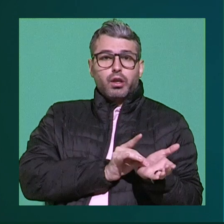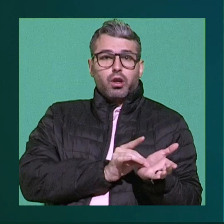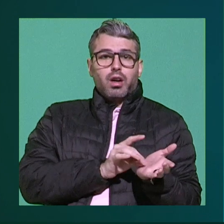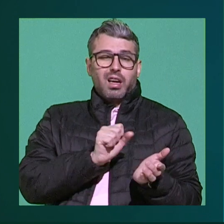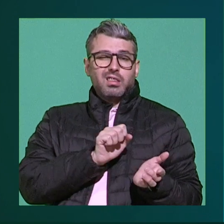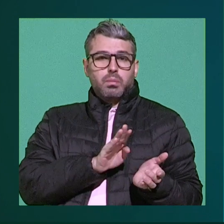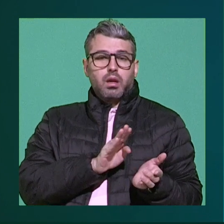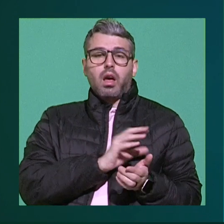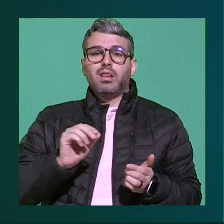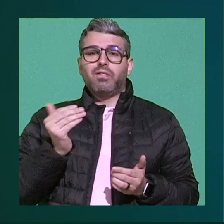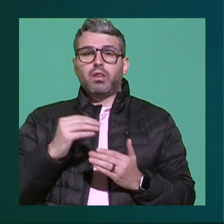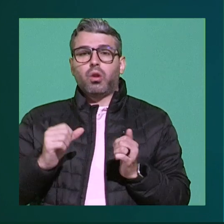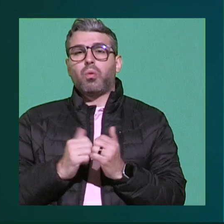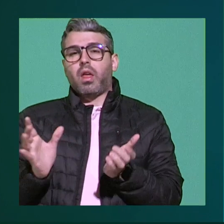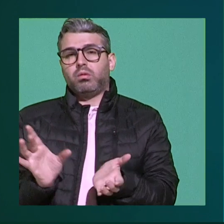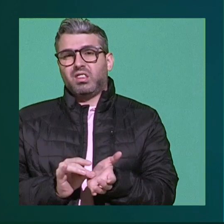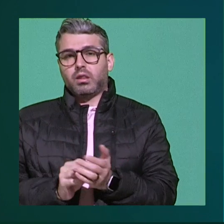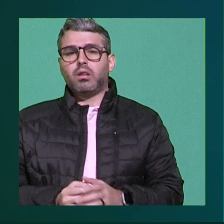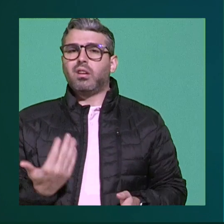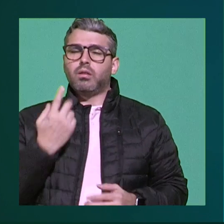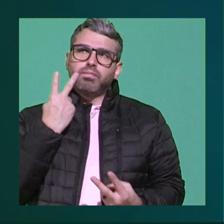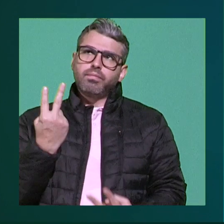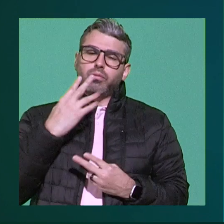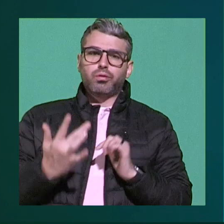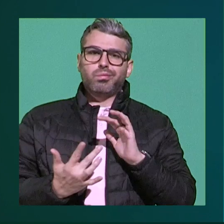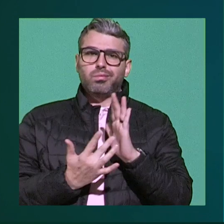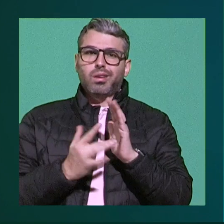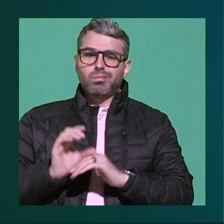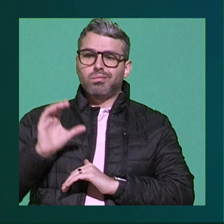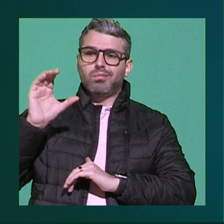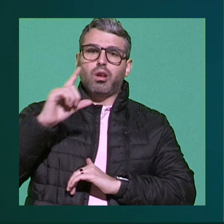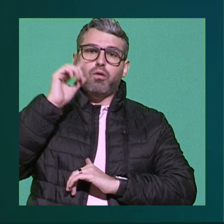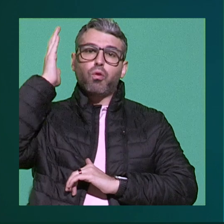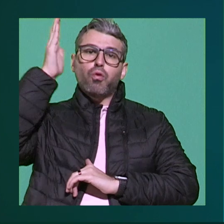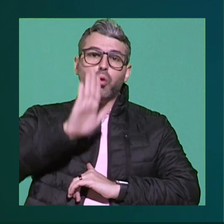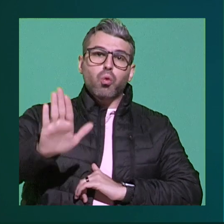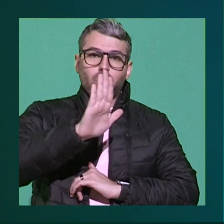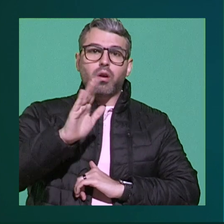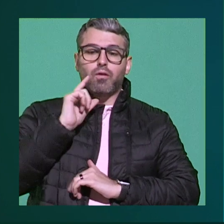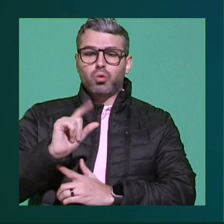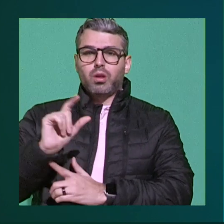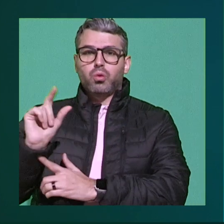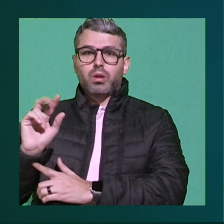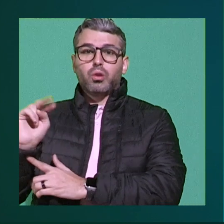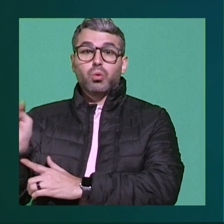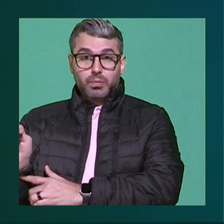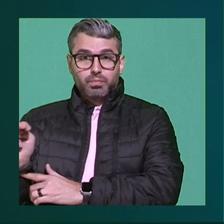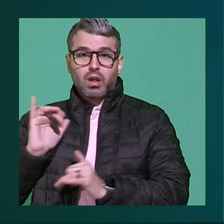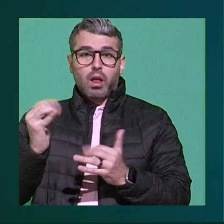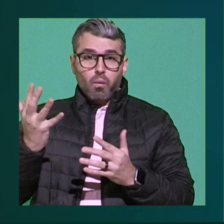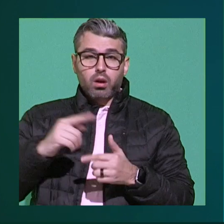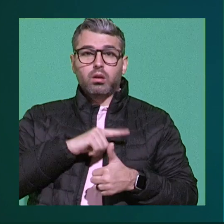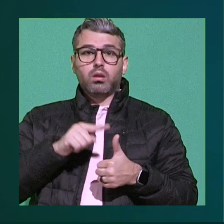and $15 without. Make your sophomore year memorable and contribute to the future events dedicated to the class of 2022, such as